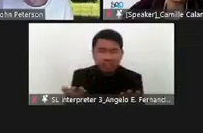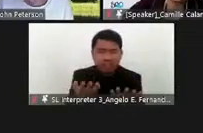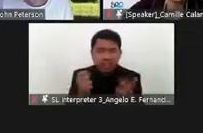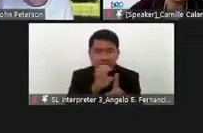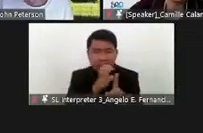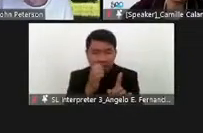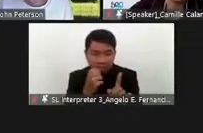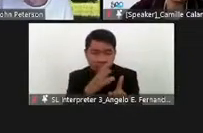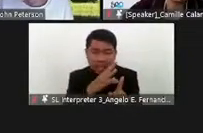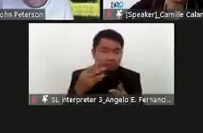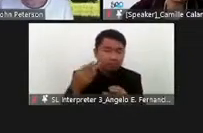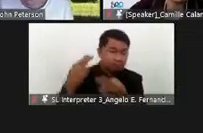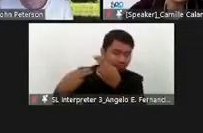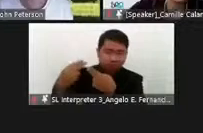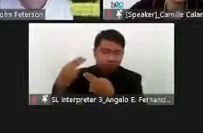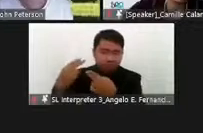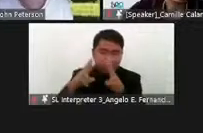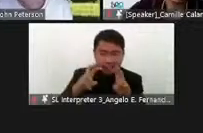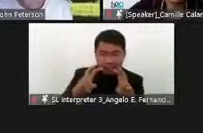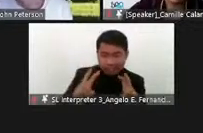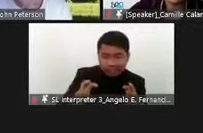anthropology.